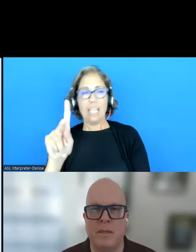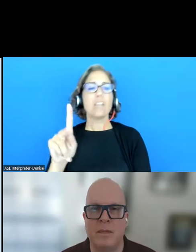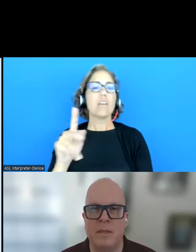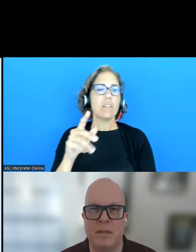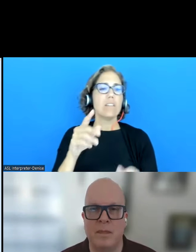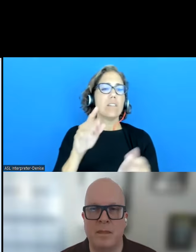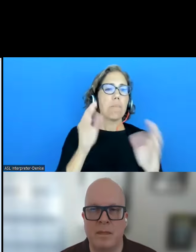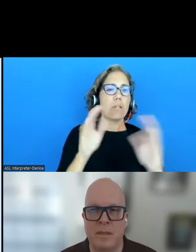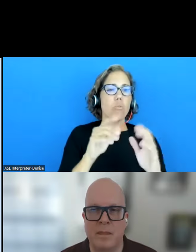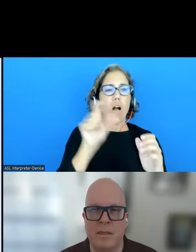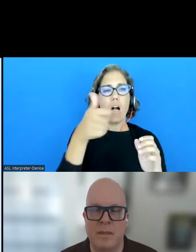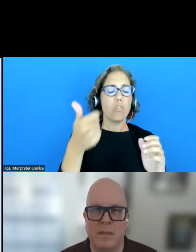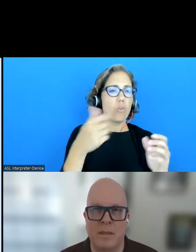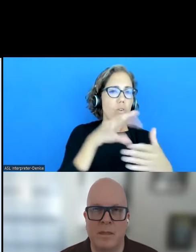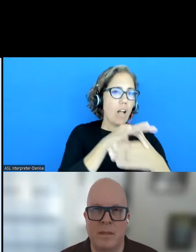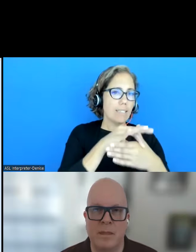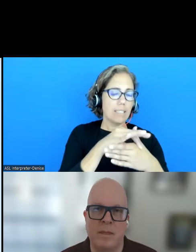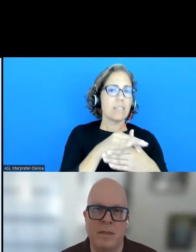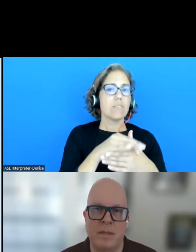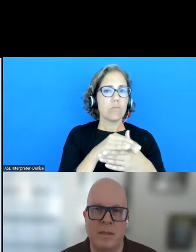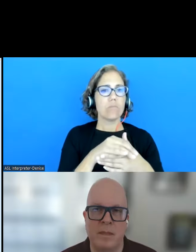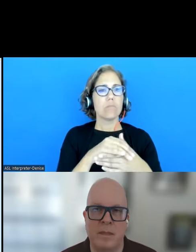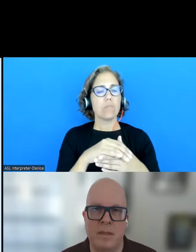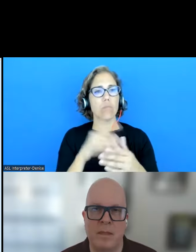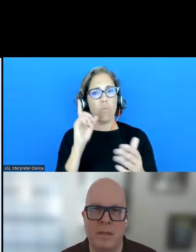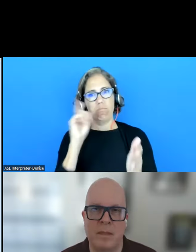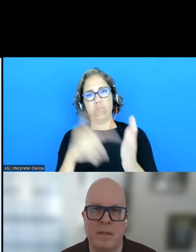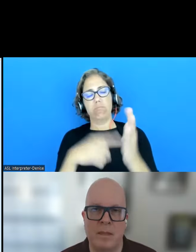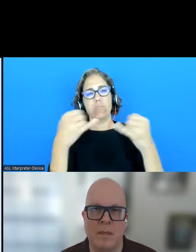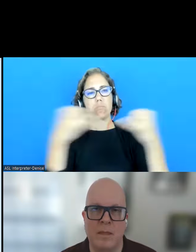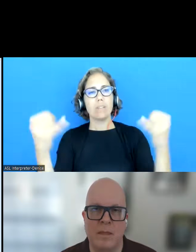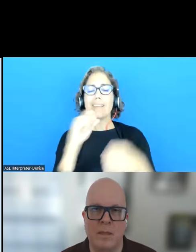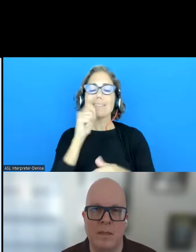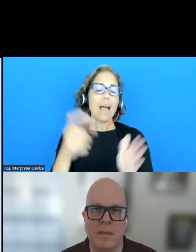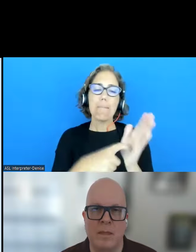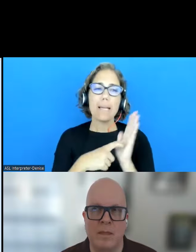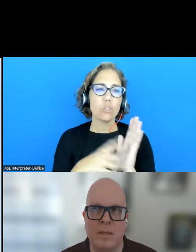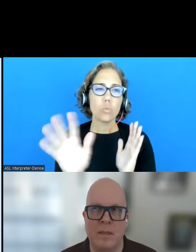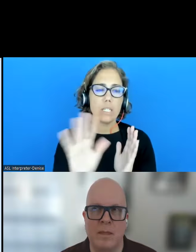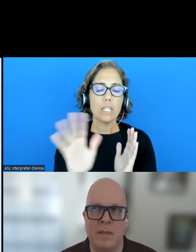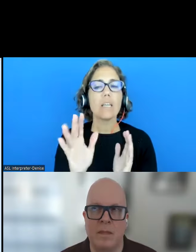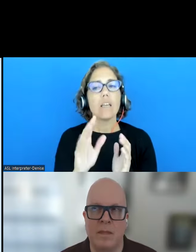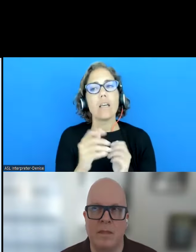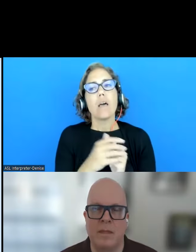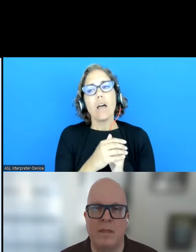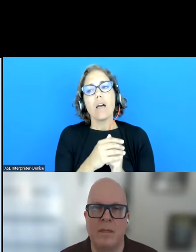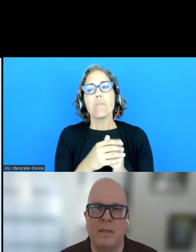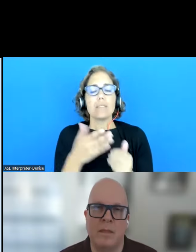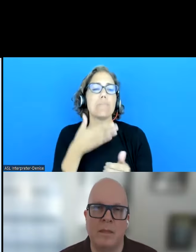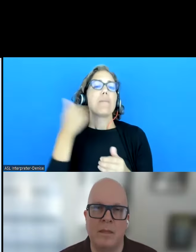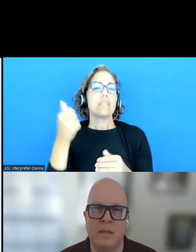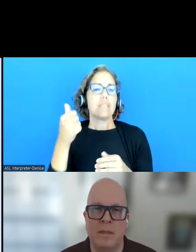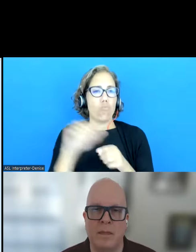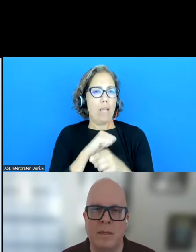distinguishable from the rest of the content. So it is not mandatory. It is definitely a best